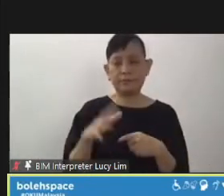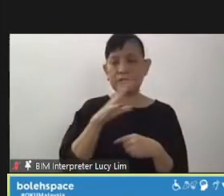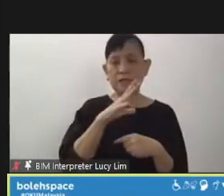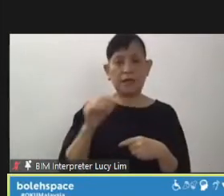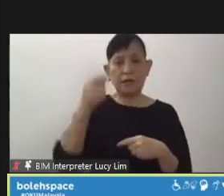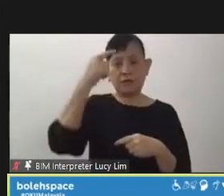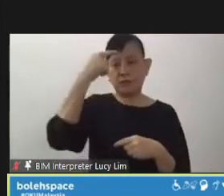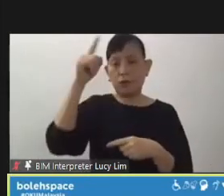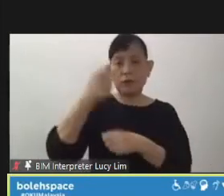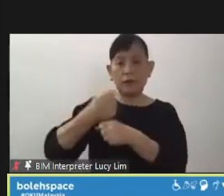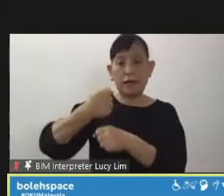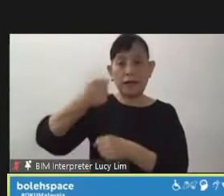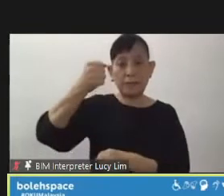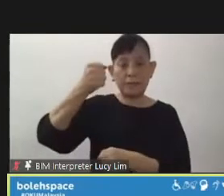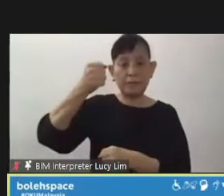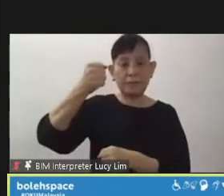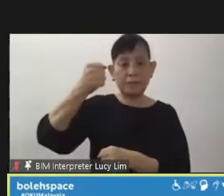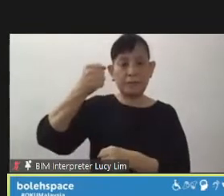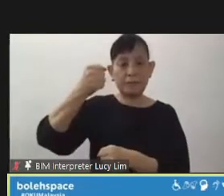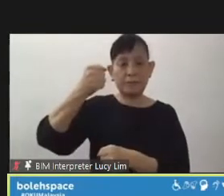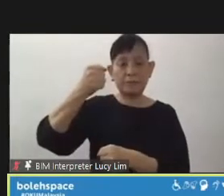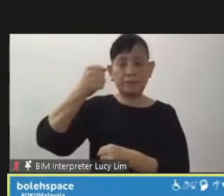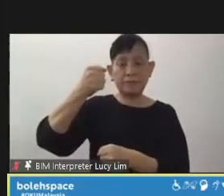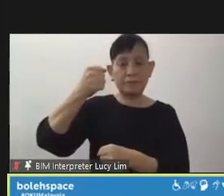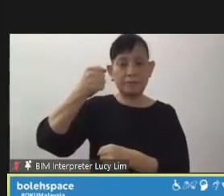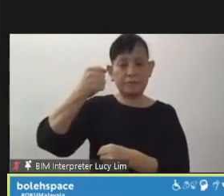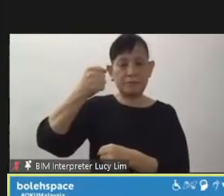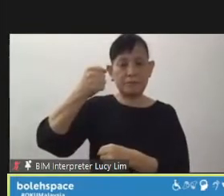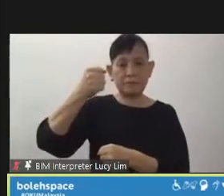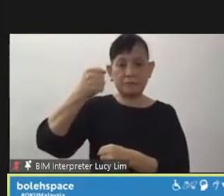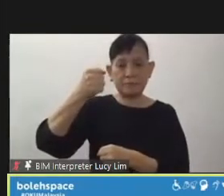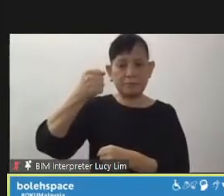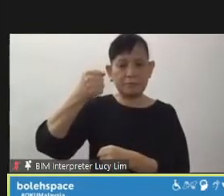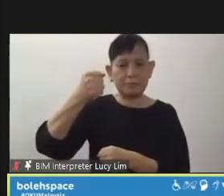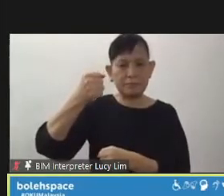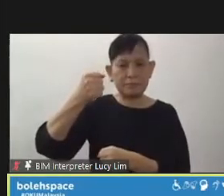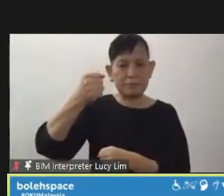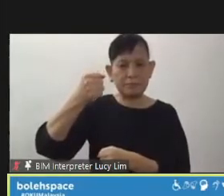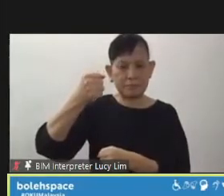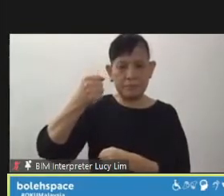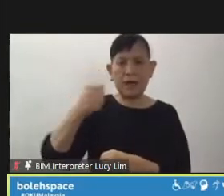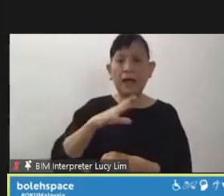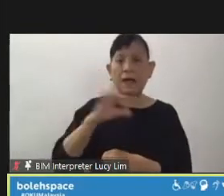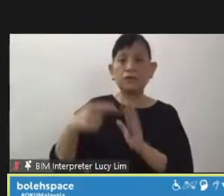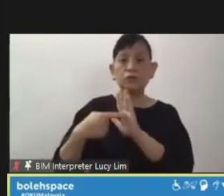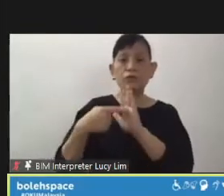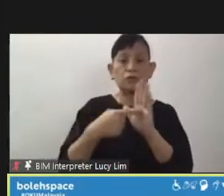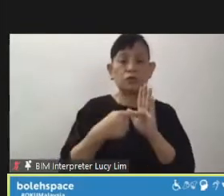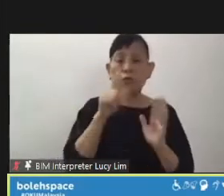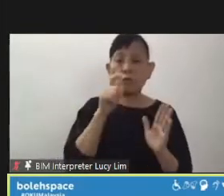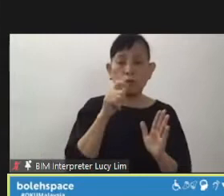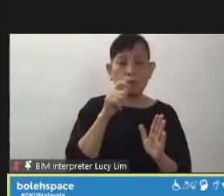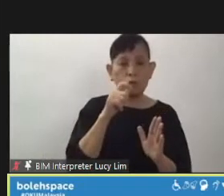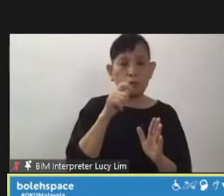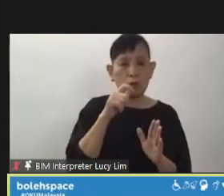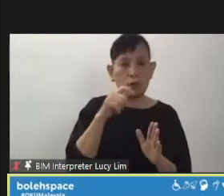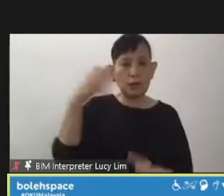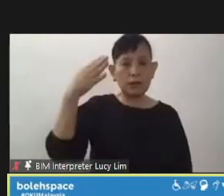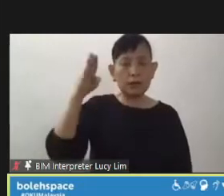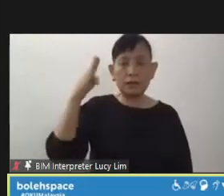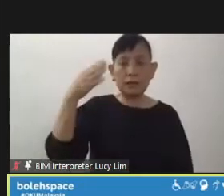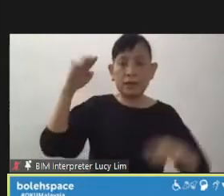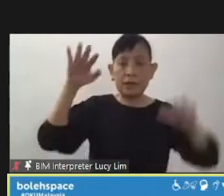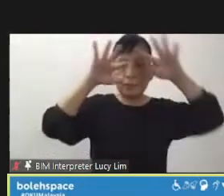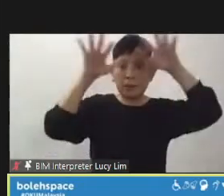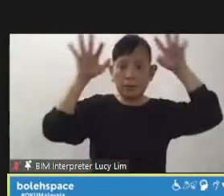umbrella, the wheelchair bag and armrest, as well as the grip of the white cane. The blue ripped umbrella has